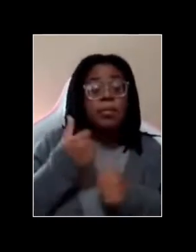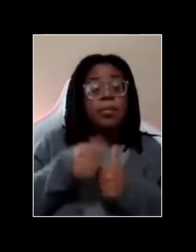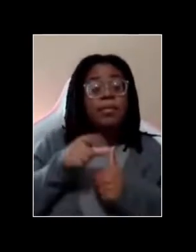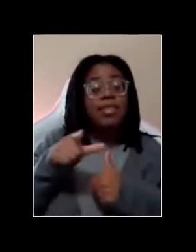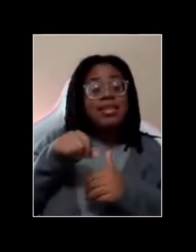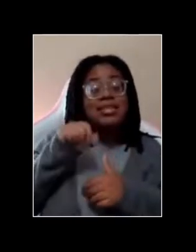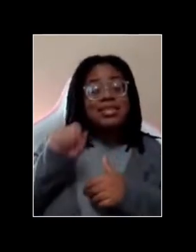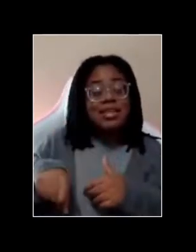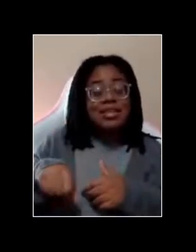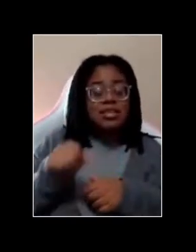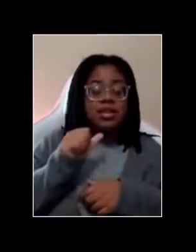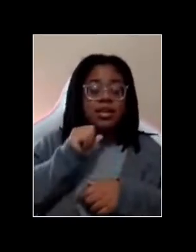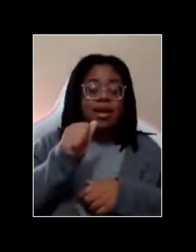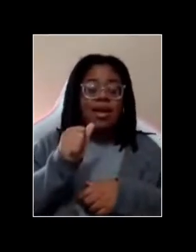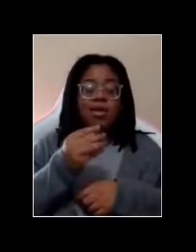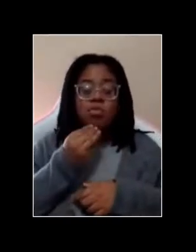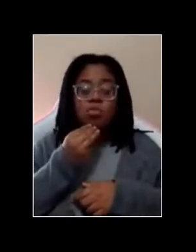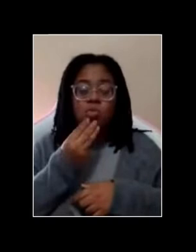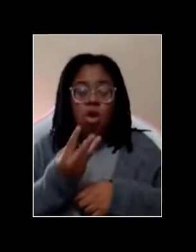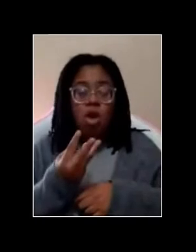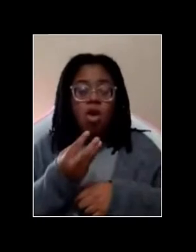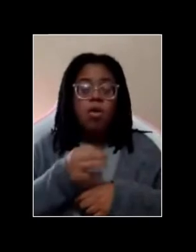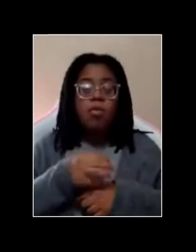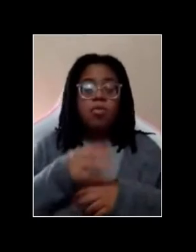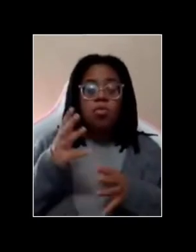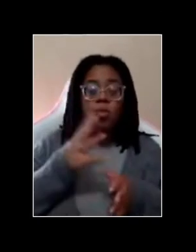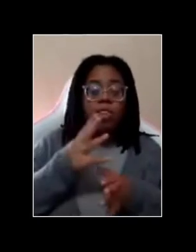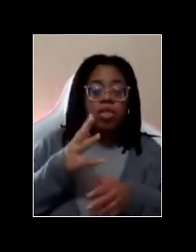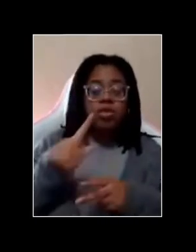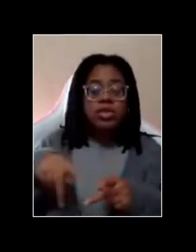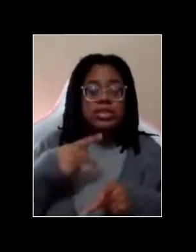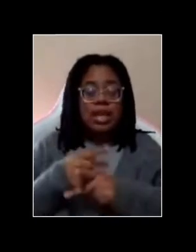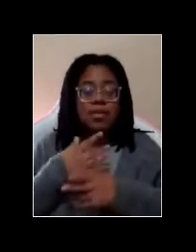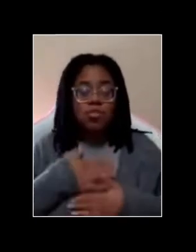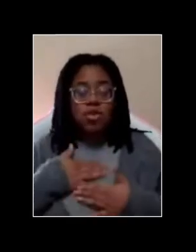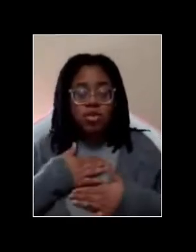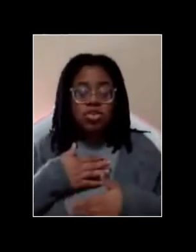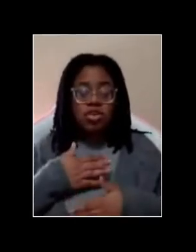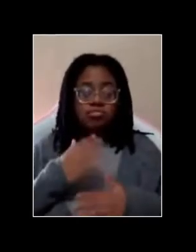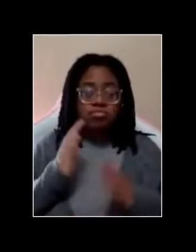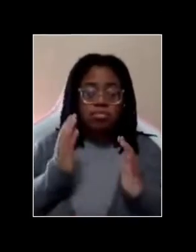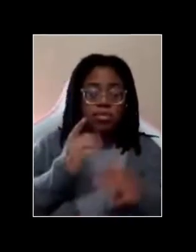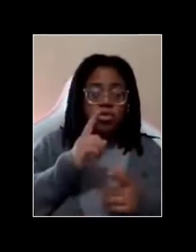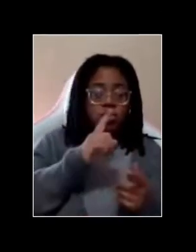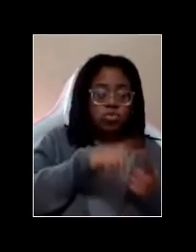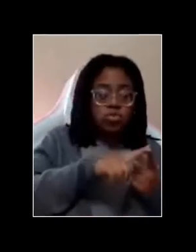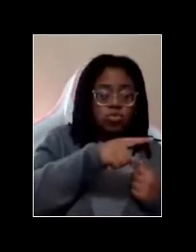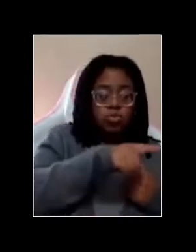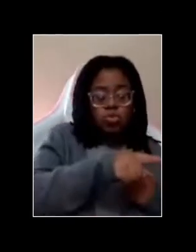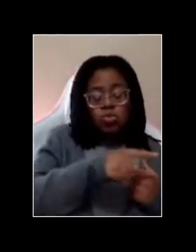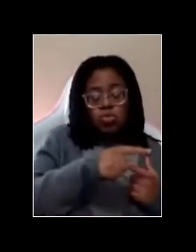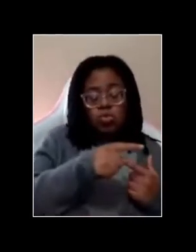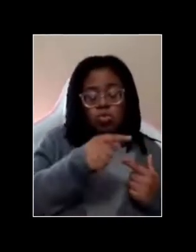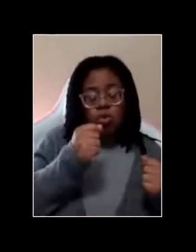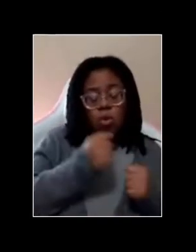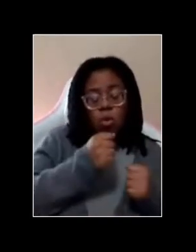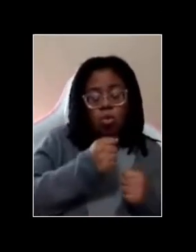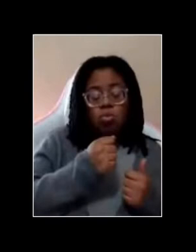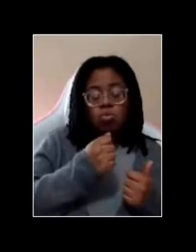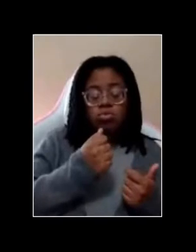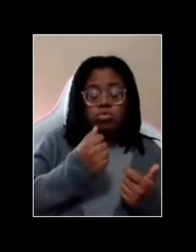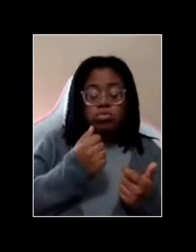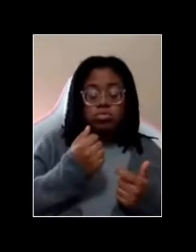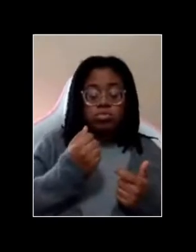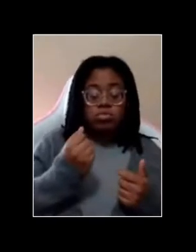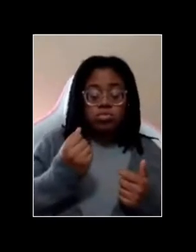seasons, not warm weather type recreation versus snow-based recreation. So there's a bit of difference there. But